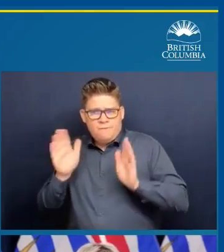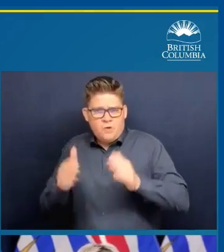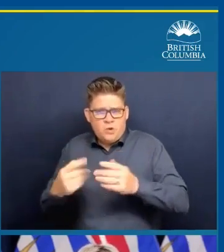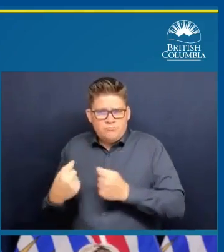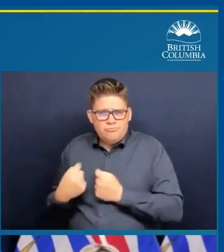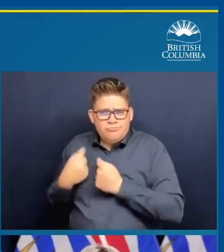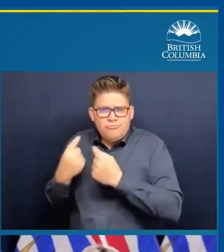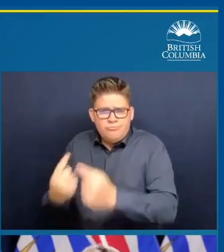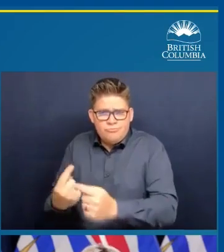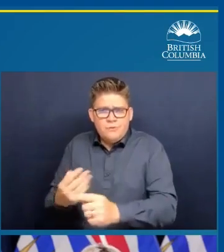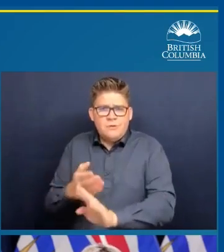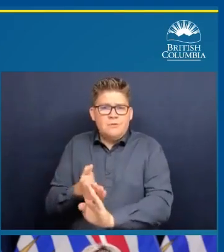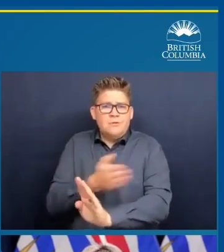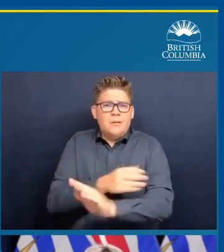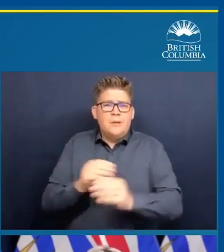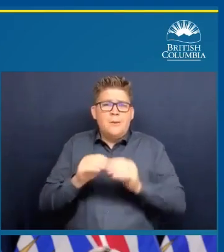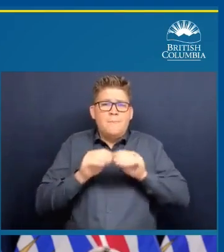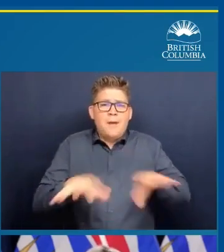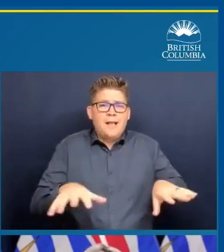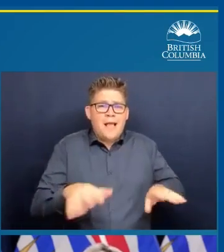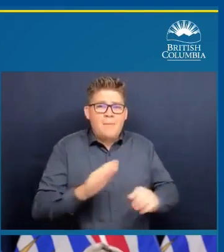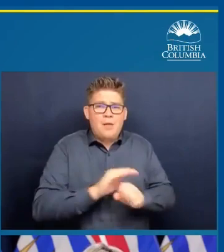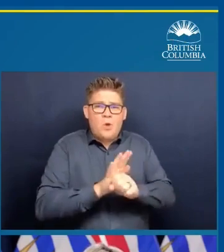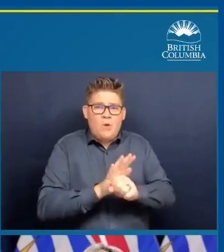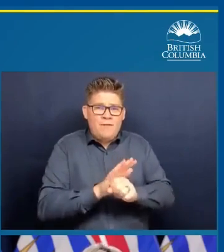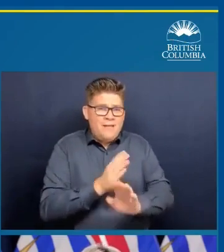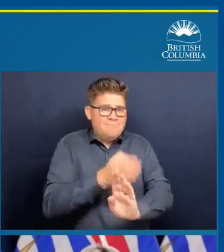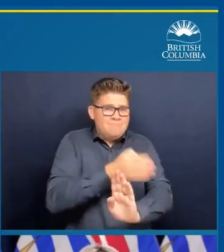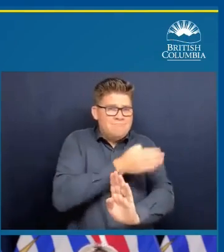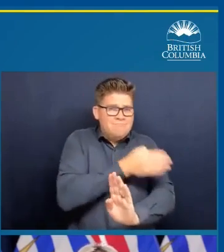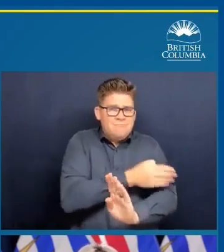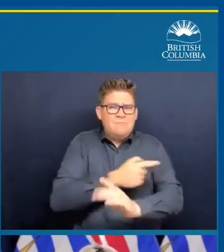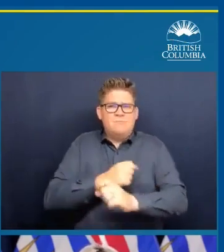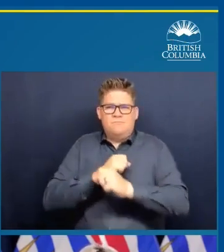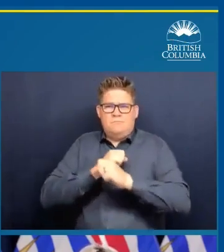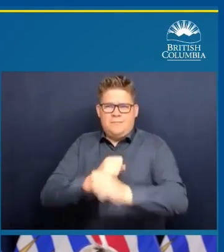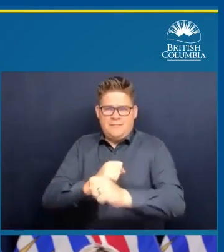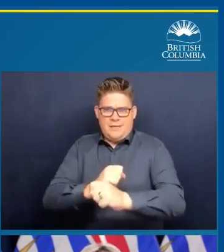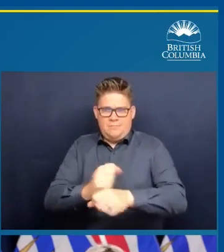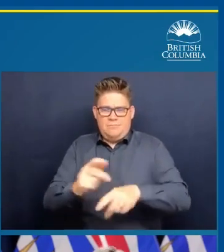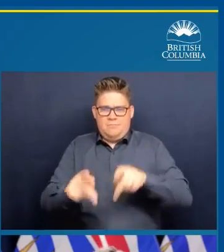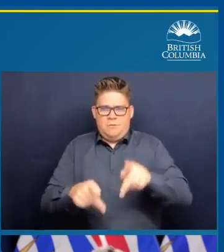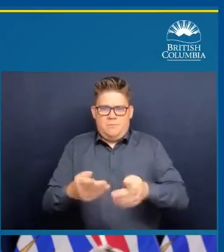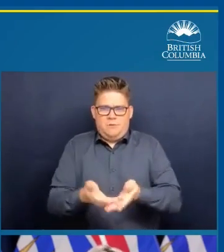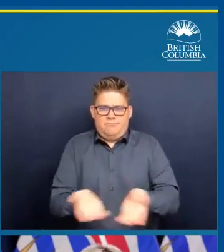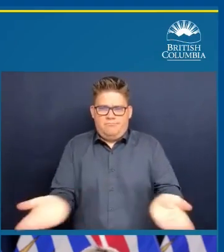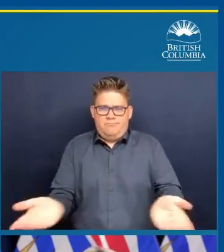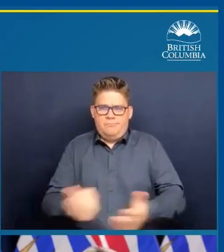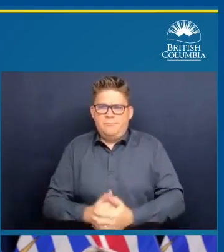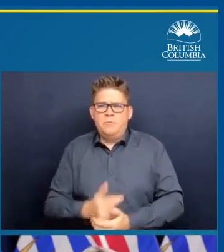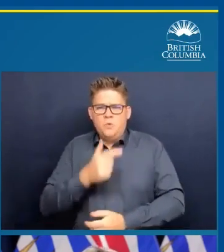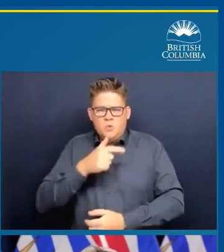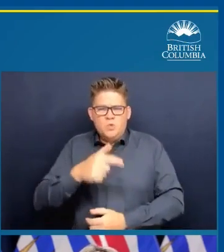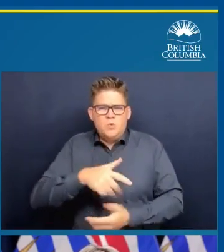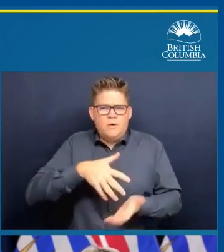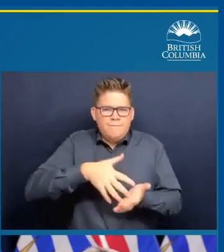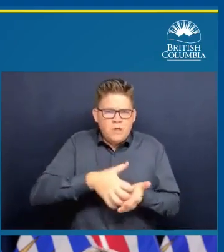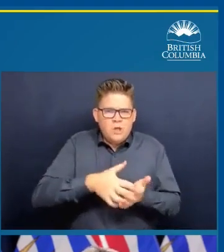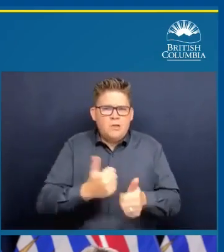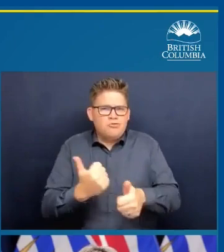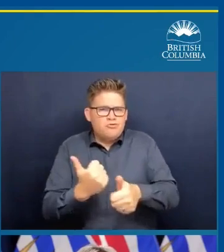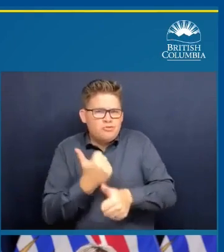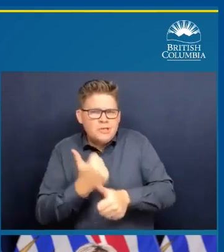has really been about protecting people who are at highest risk of severe illness or death, protecting our healthcare system,